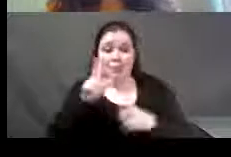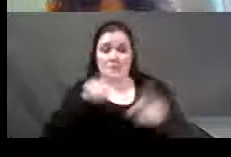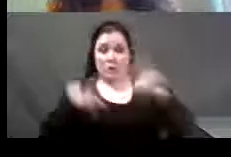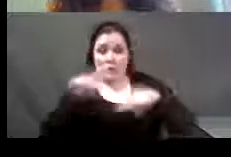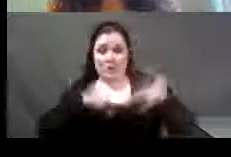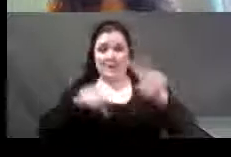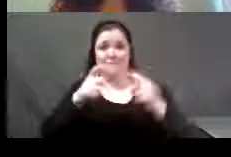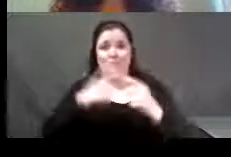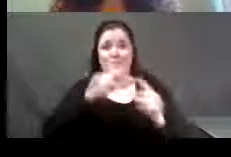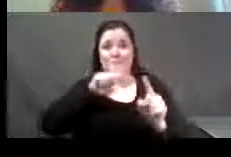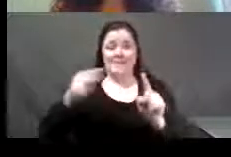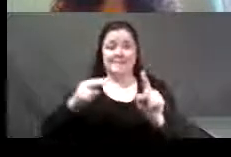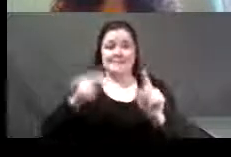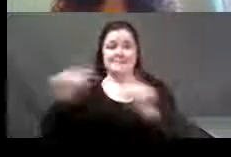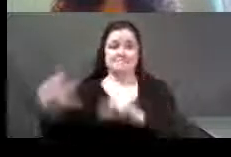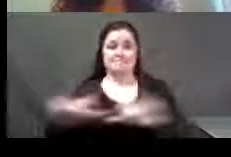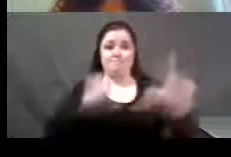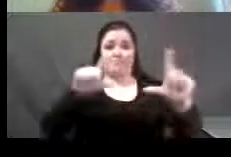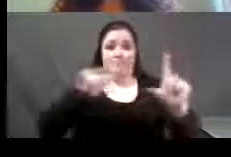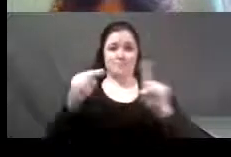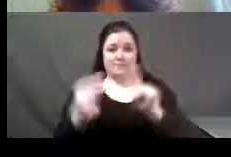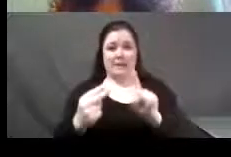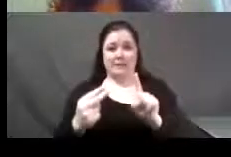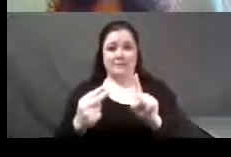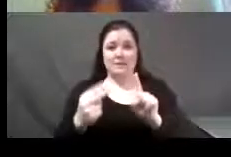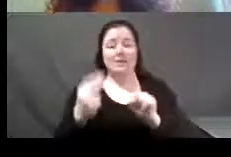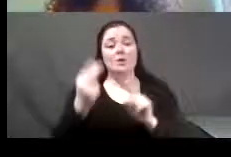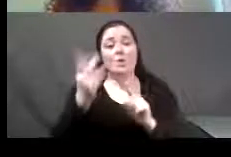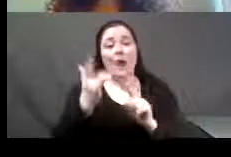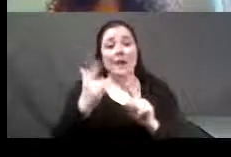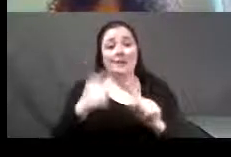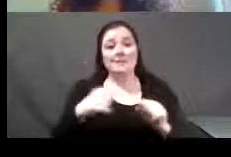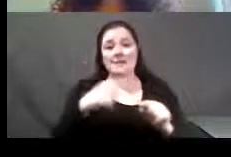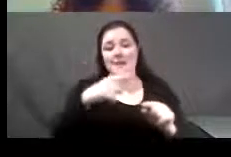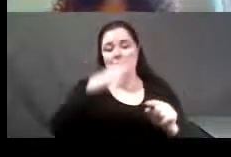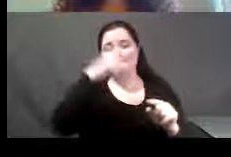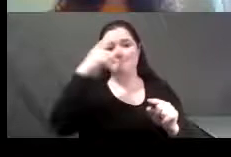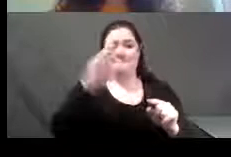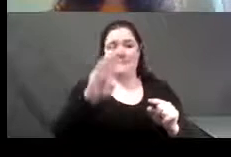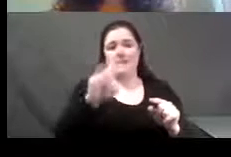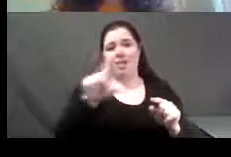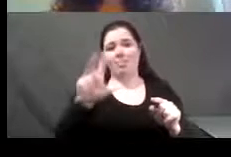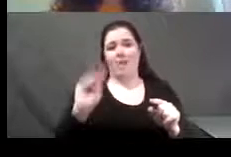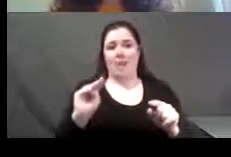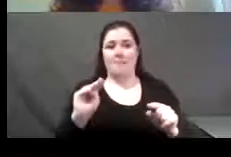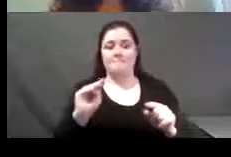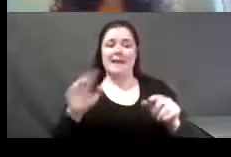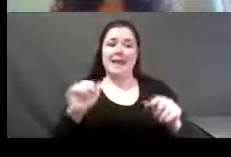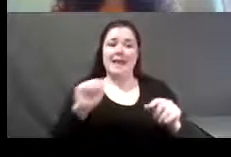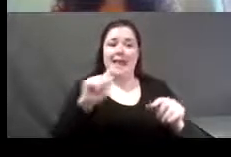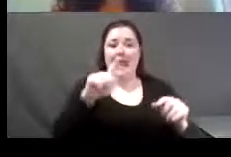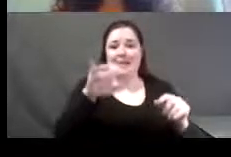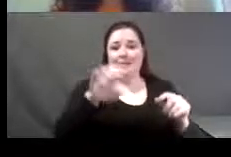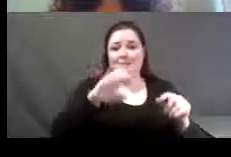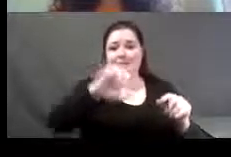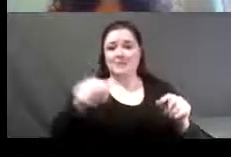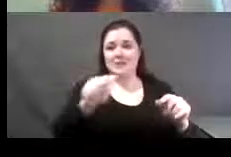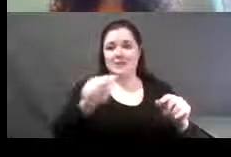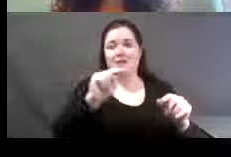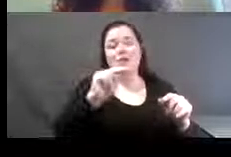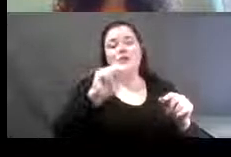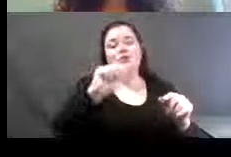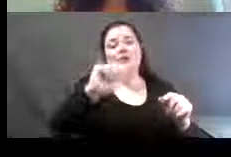this framework because as a Black Lives Matter activist, Janaea Khan always says, we love how